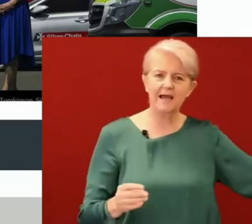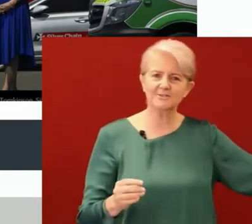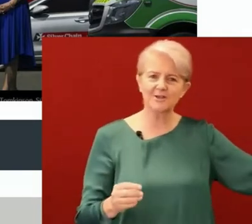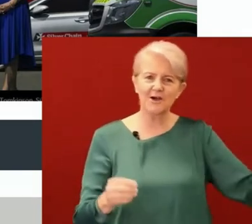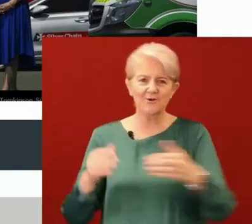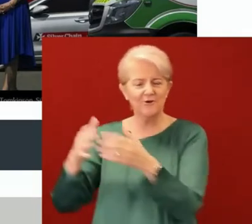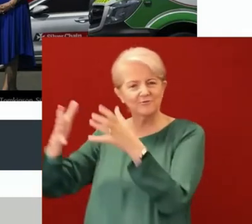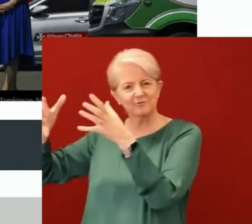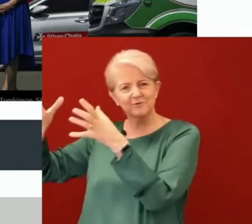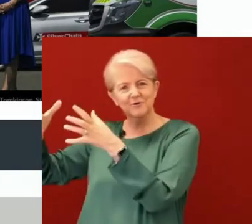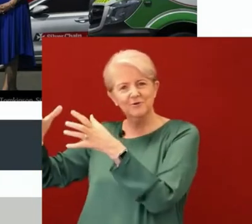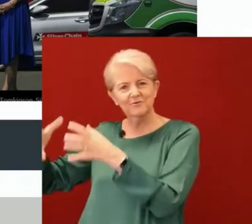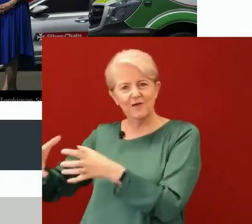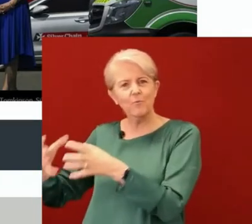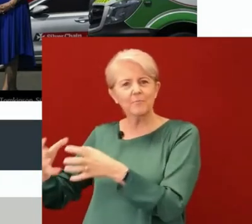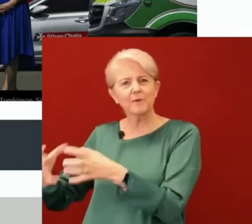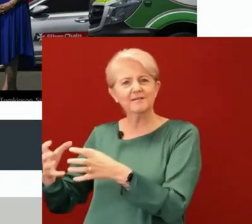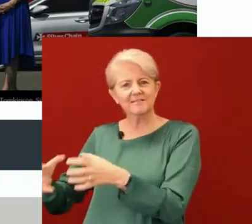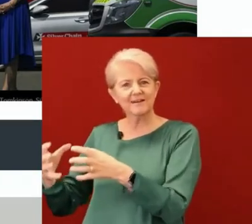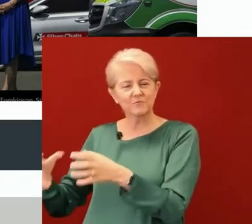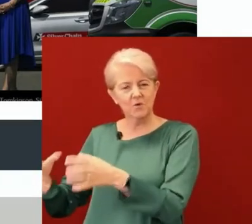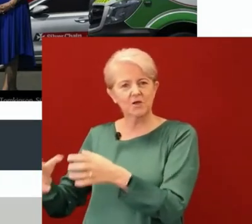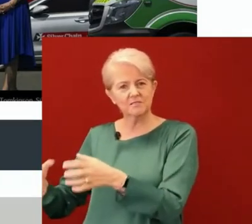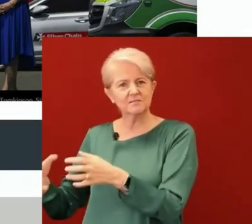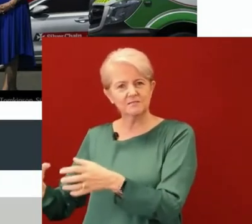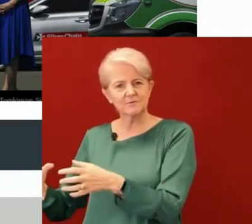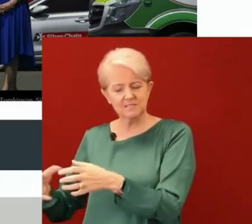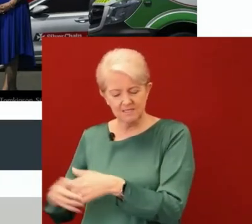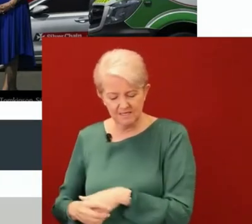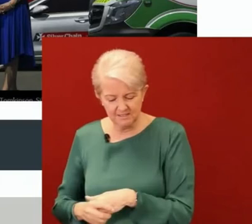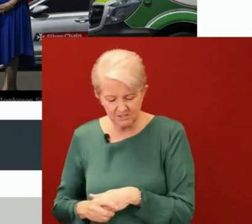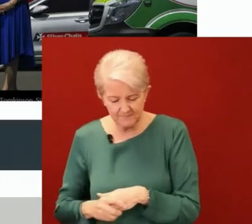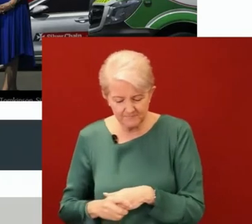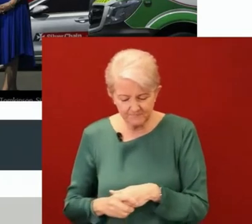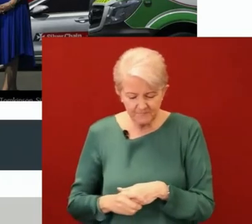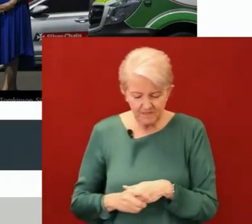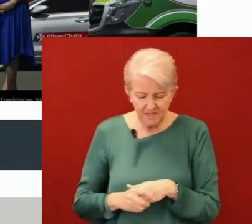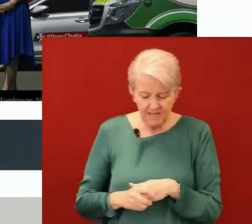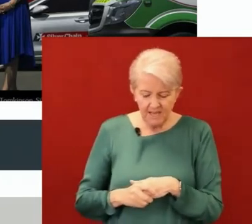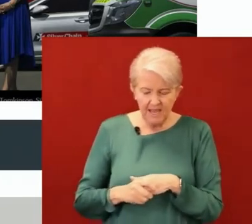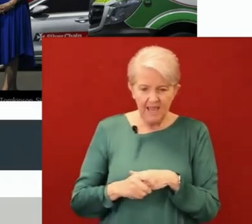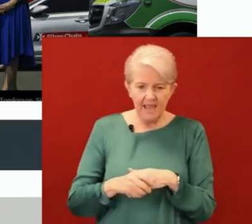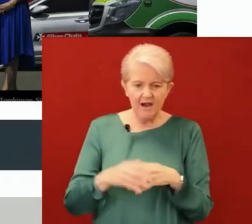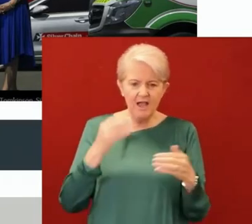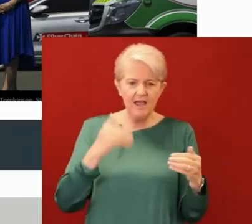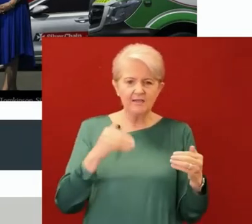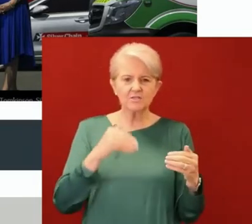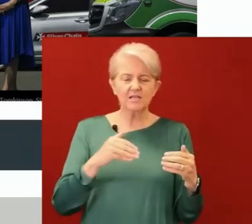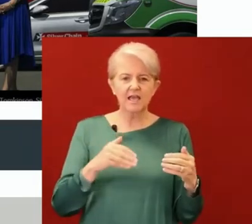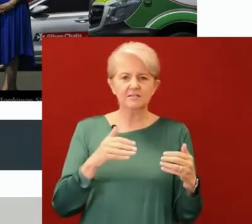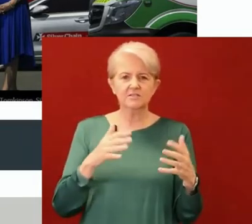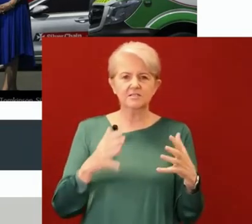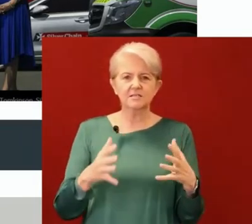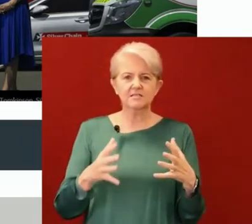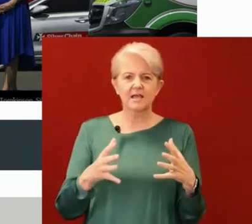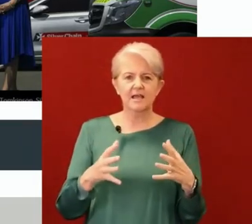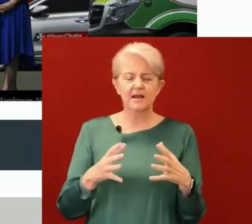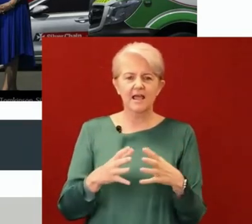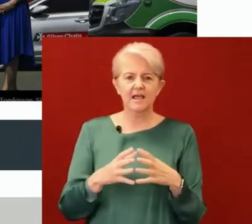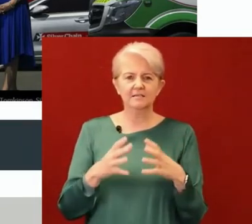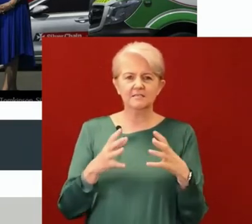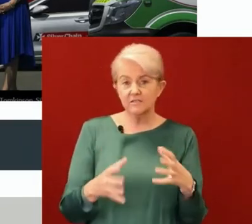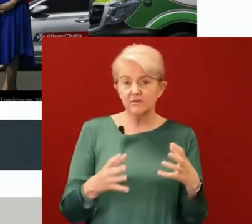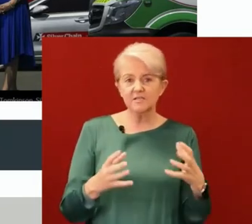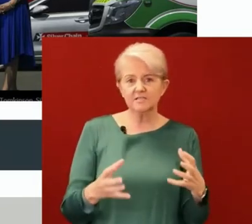me outside of that one place that I'd worked since I was a teenager. And I actually had to sit